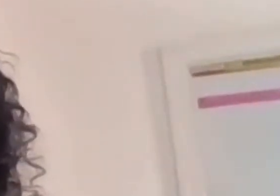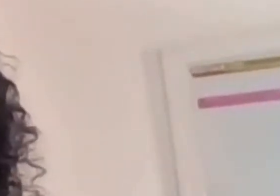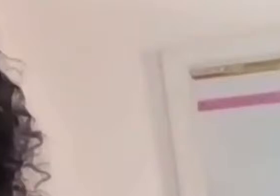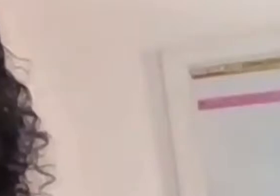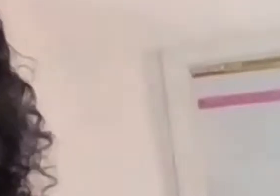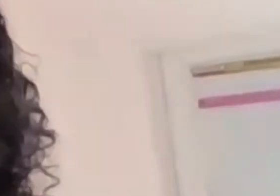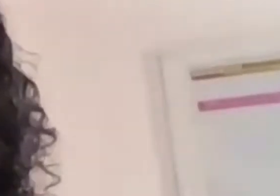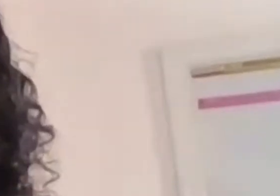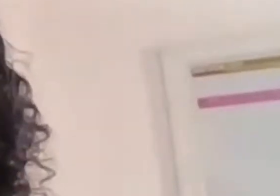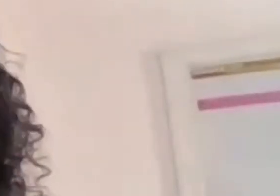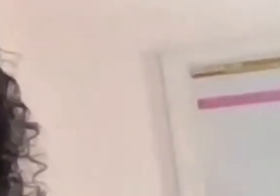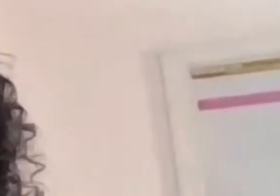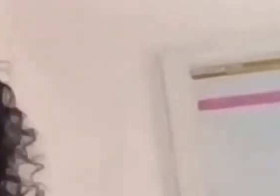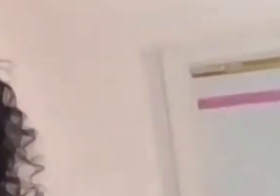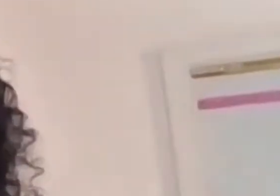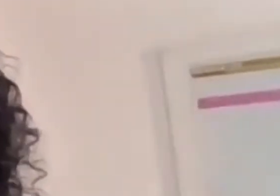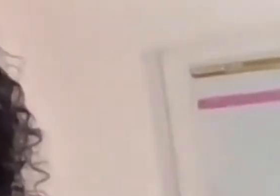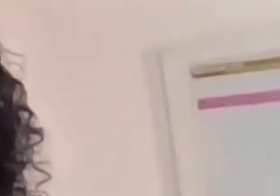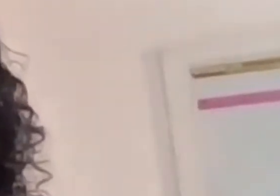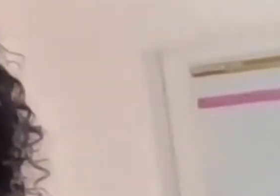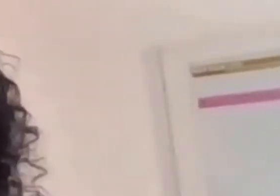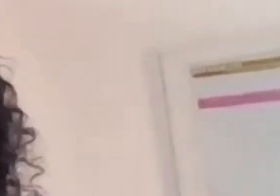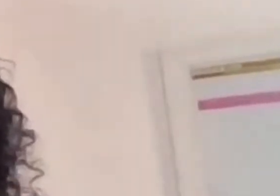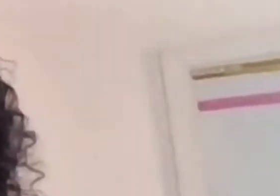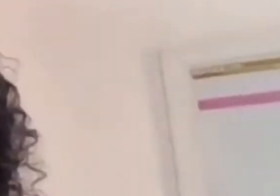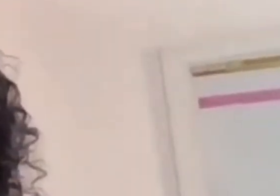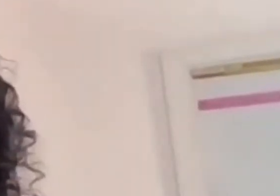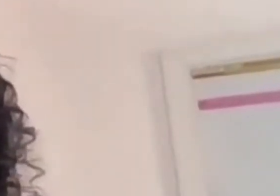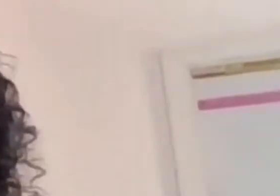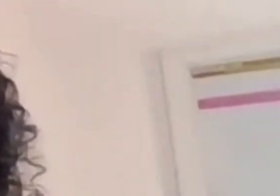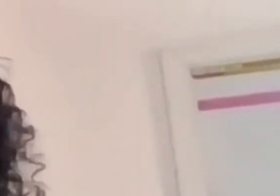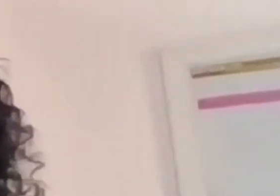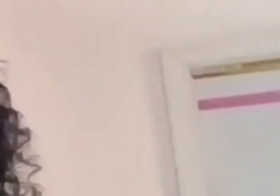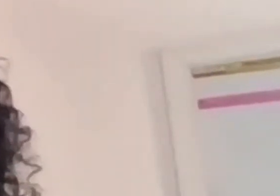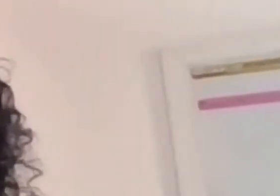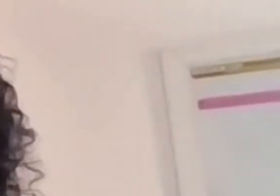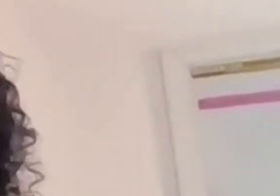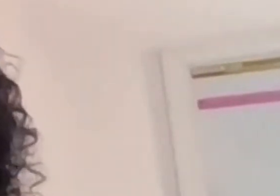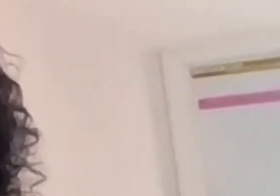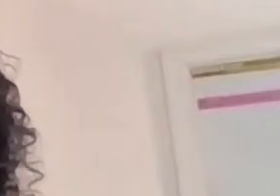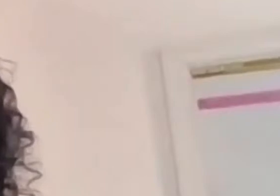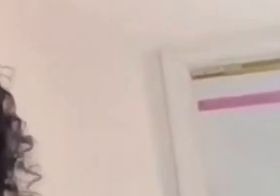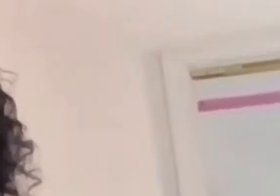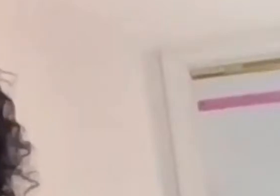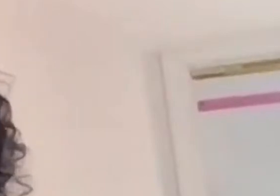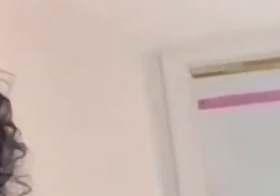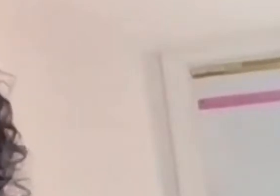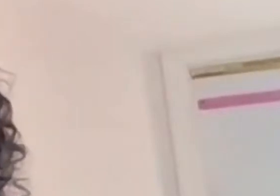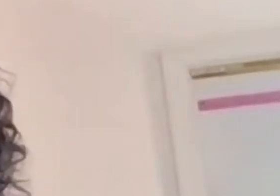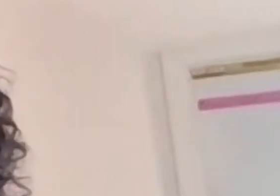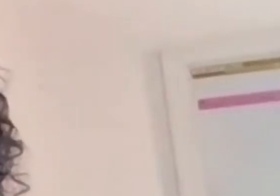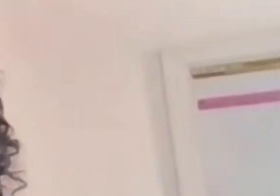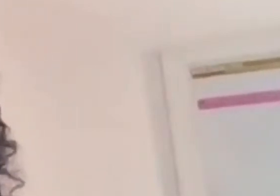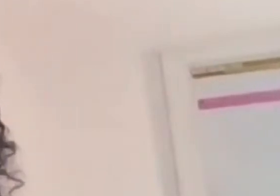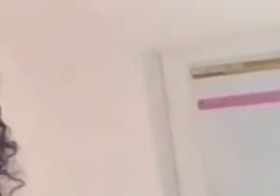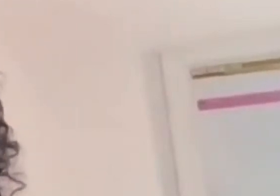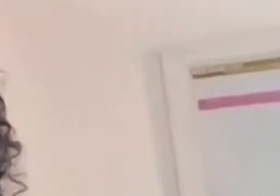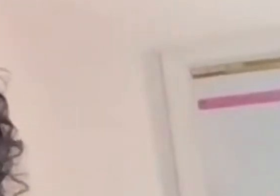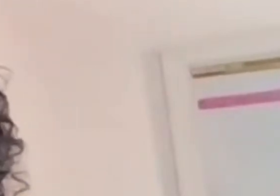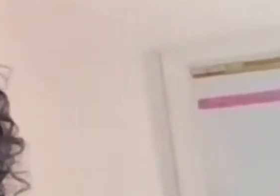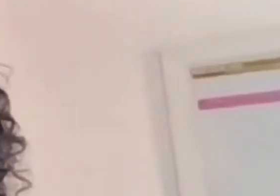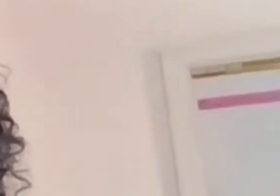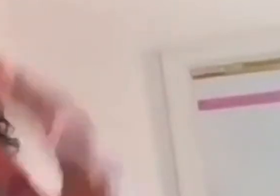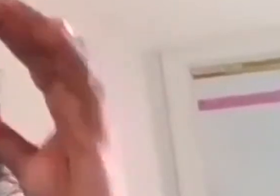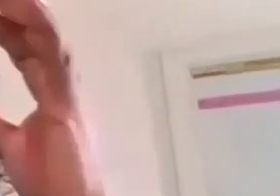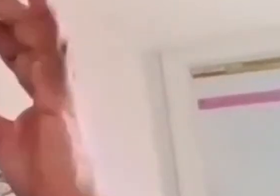very useful, accessible information that can guide persons on the use of masks. And of course, if you're going to be in prolonged contact with somebody